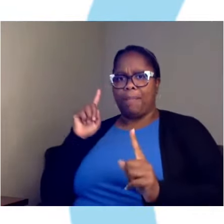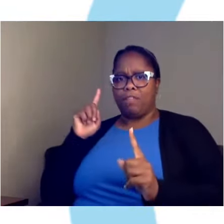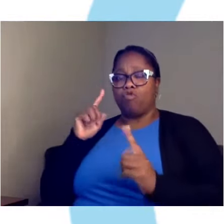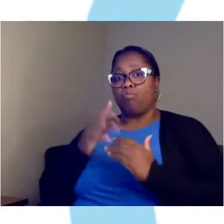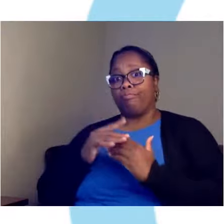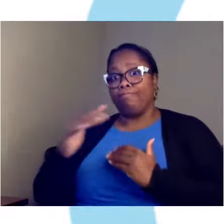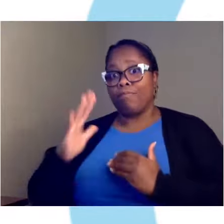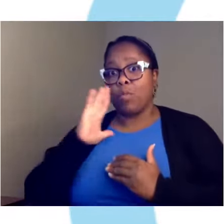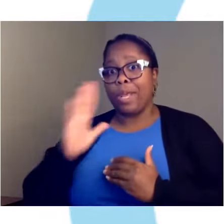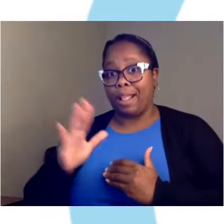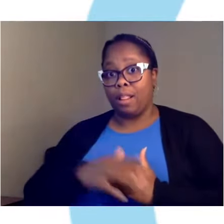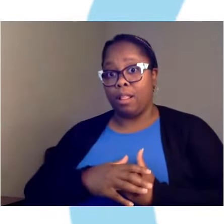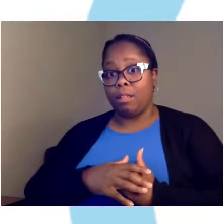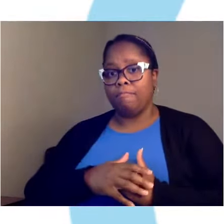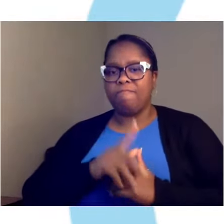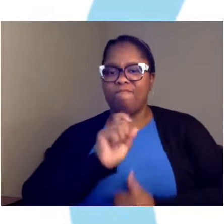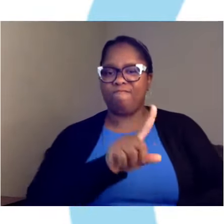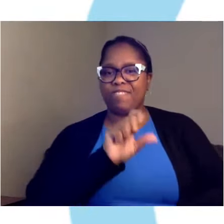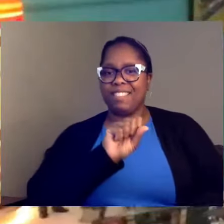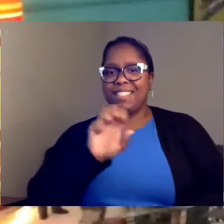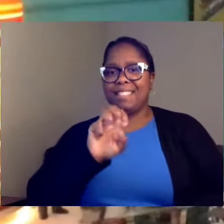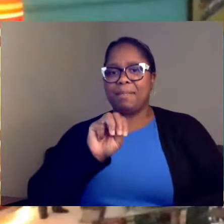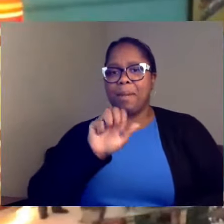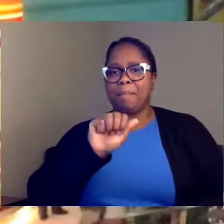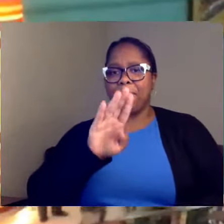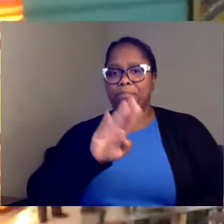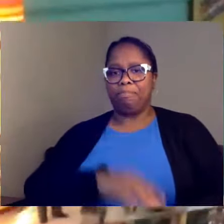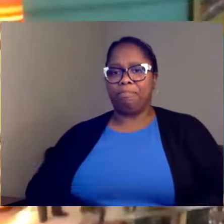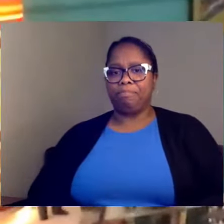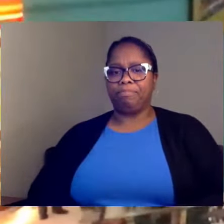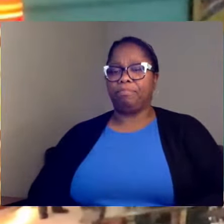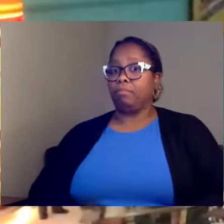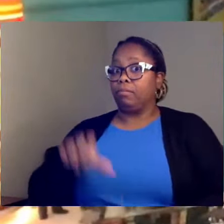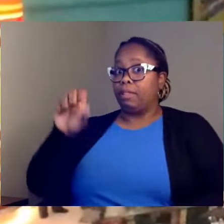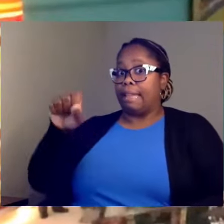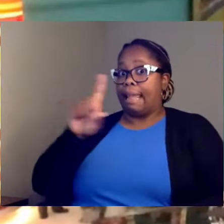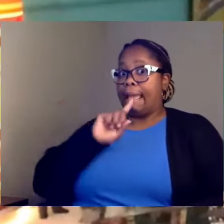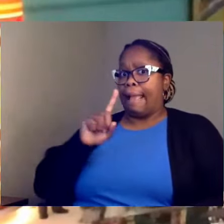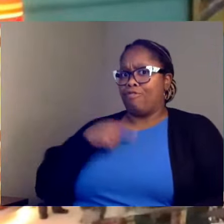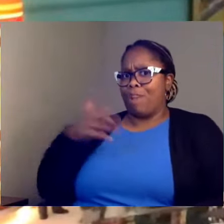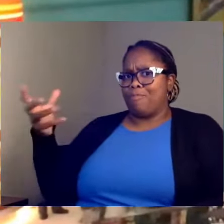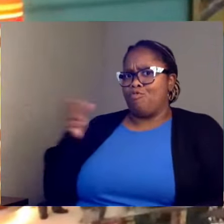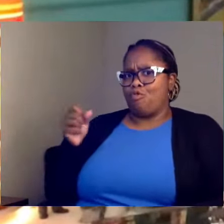Seemab, you go first. Yeah, actually, let me grab it.